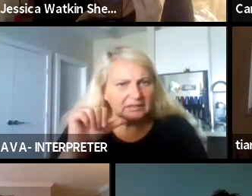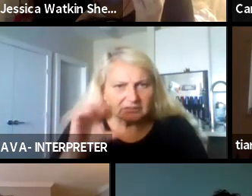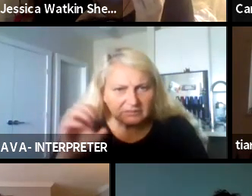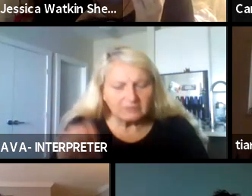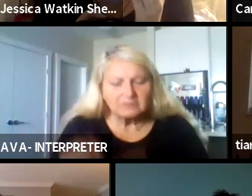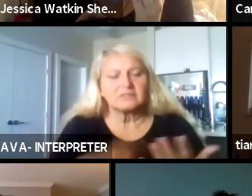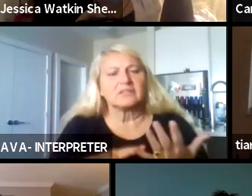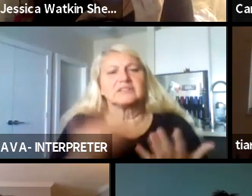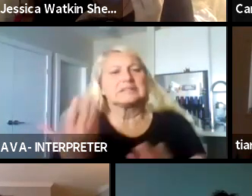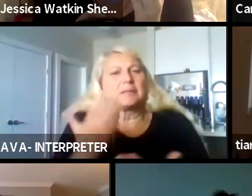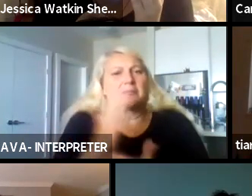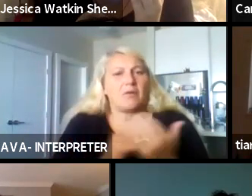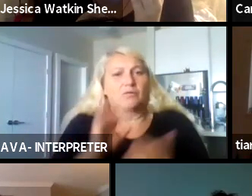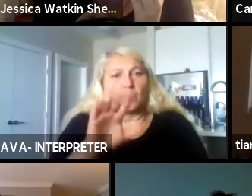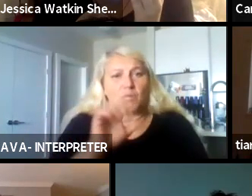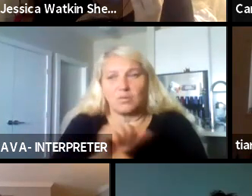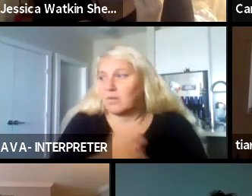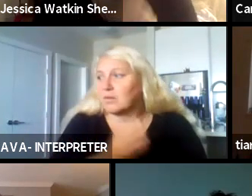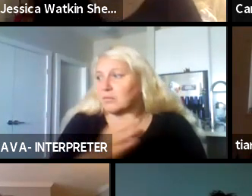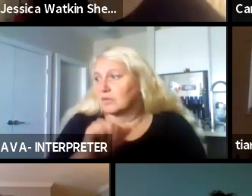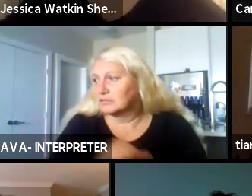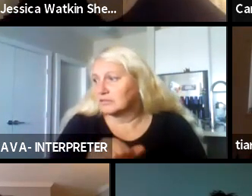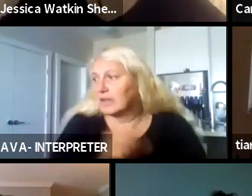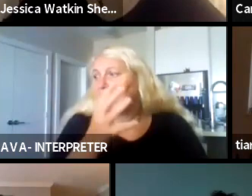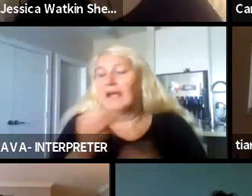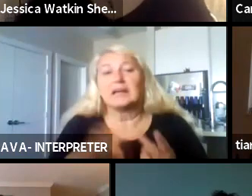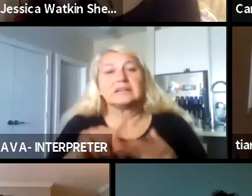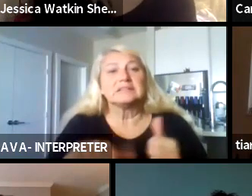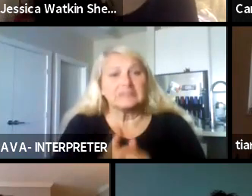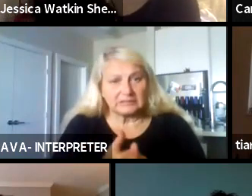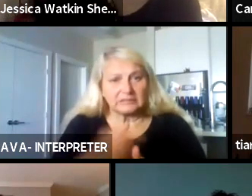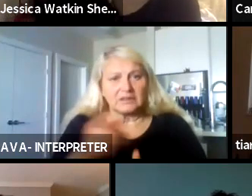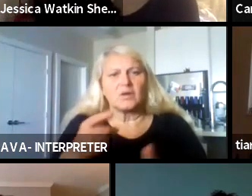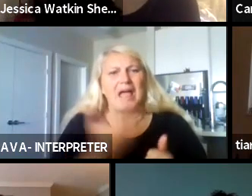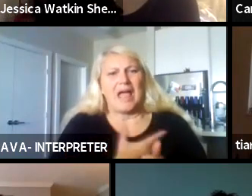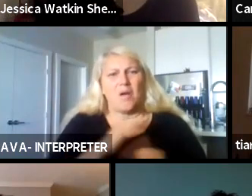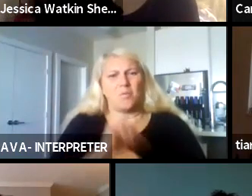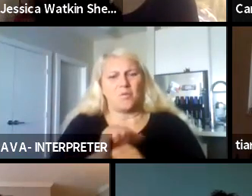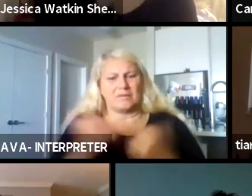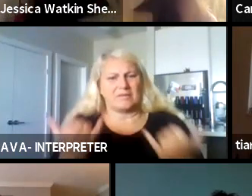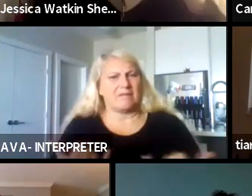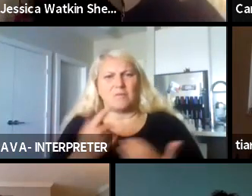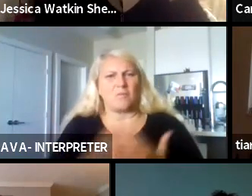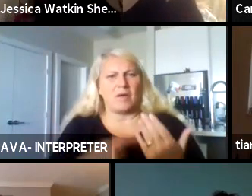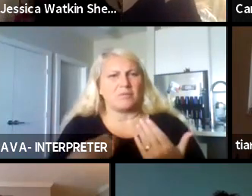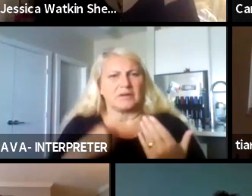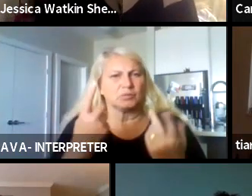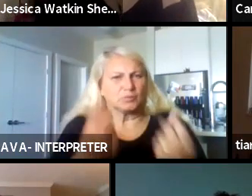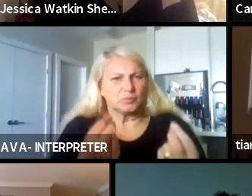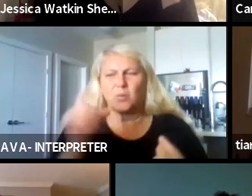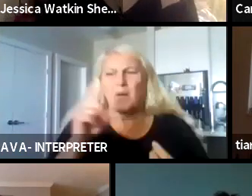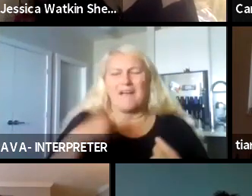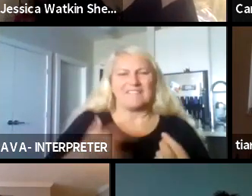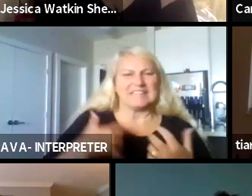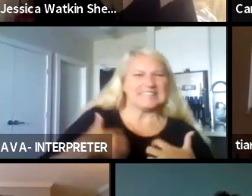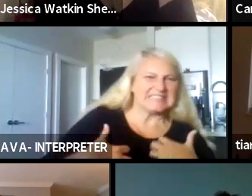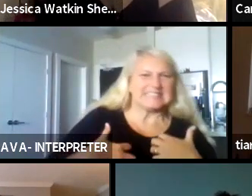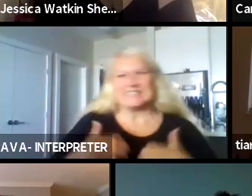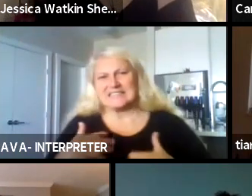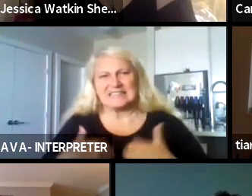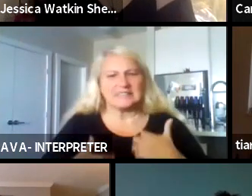or practice, and what's unsettling about the work we're presently doing right now, and where do we feel or notice that in our